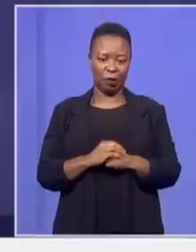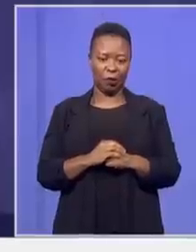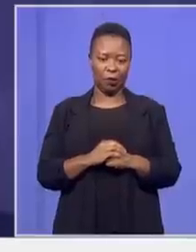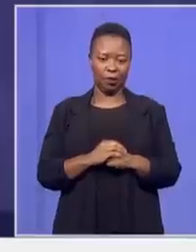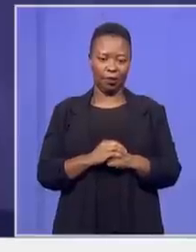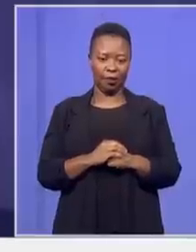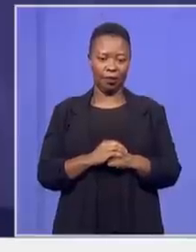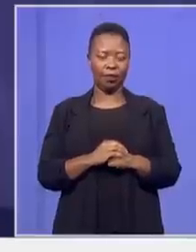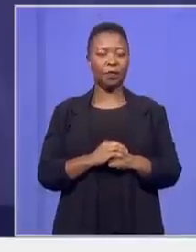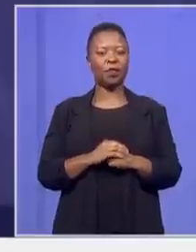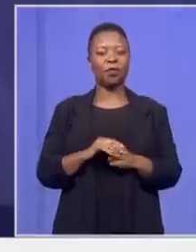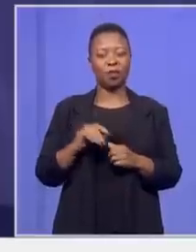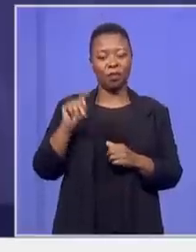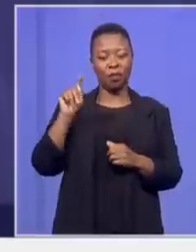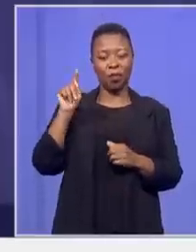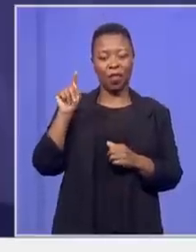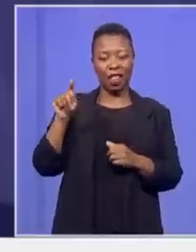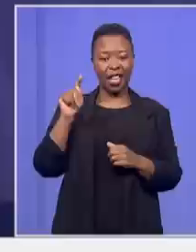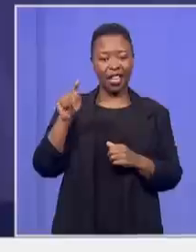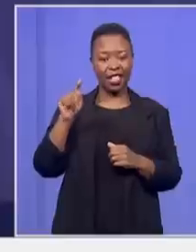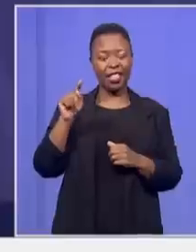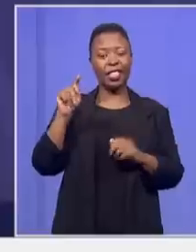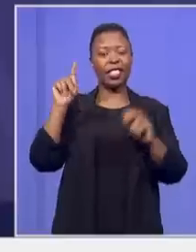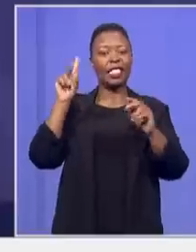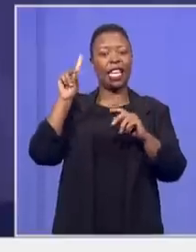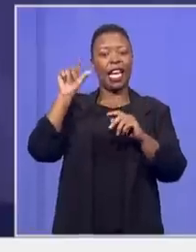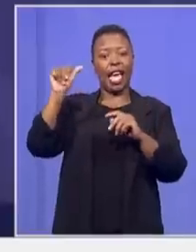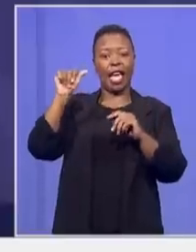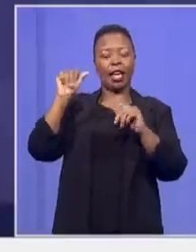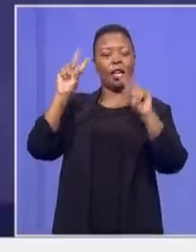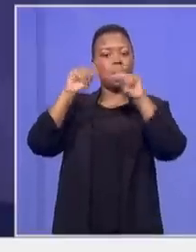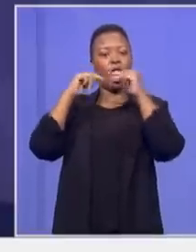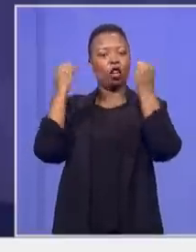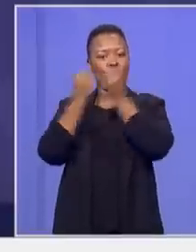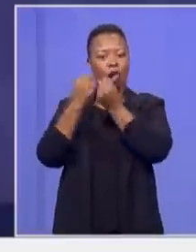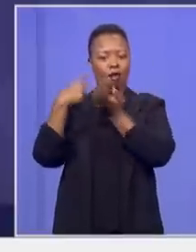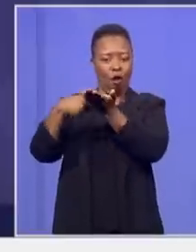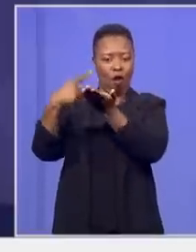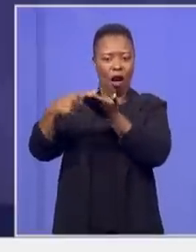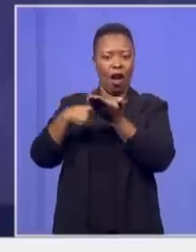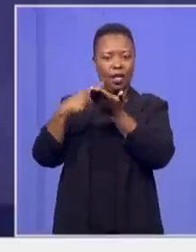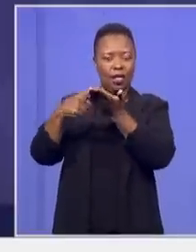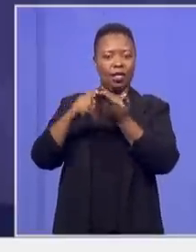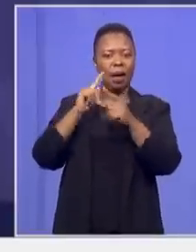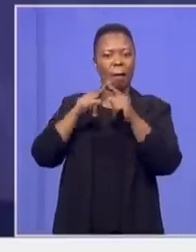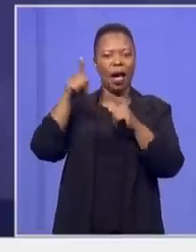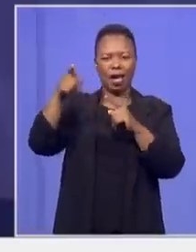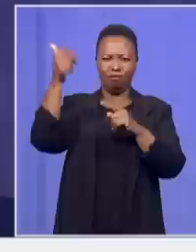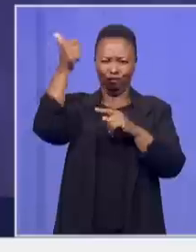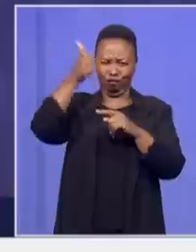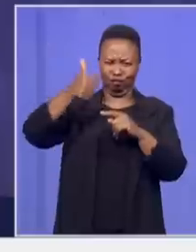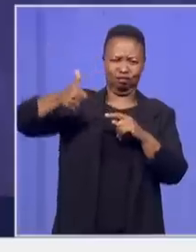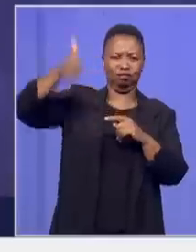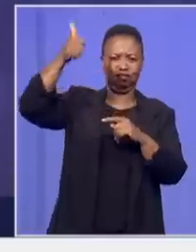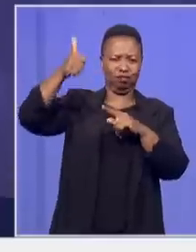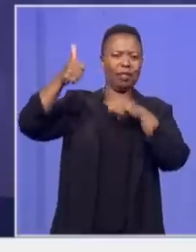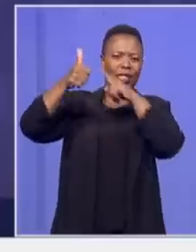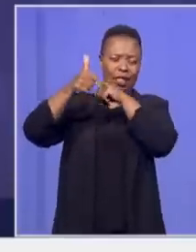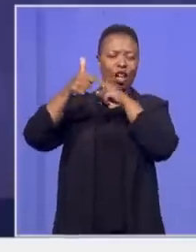Now, he was a big loss to our DA National Caucus, but he's an even bigger gain for the people of Tshwane.